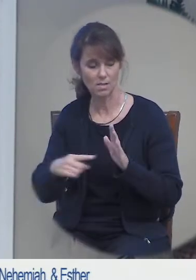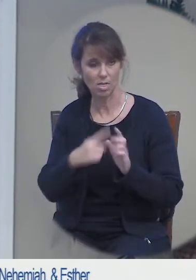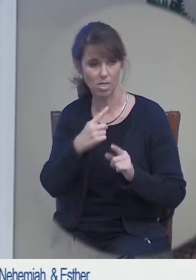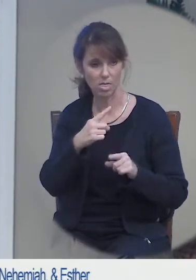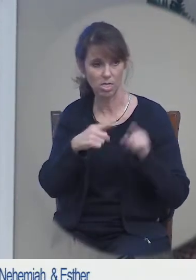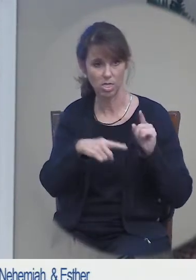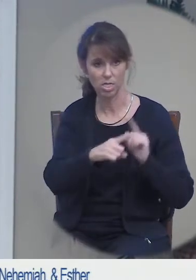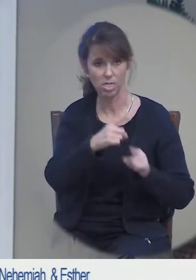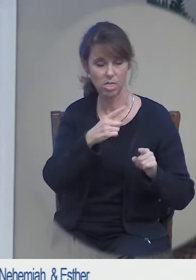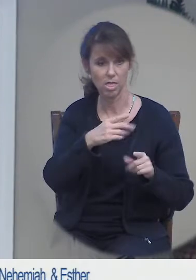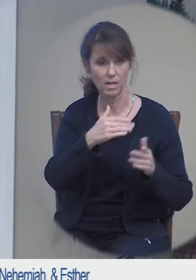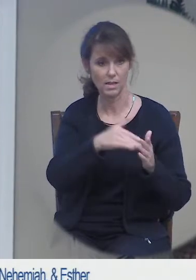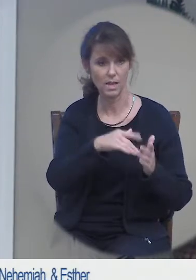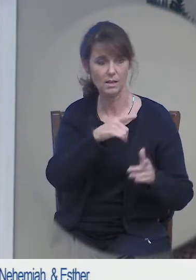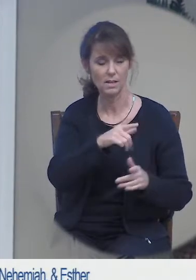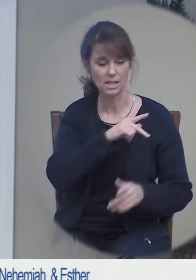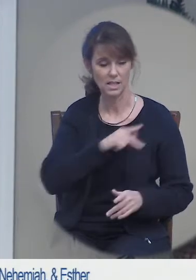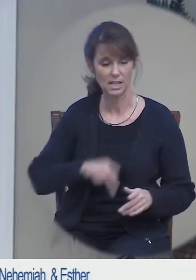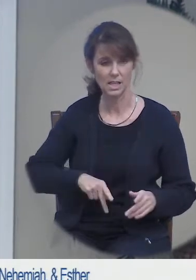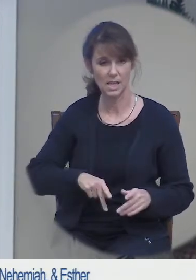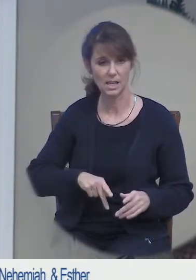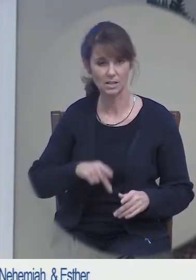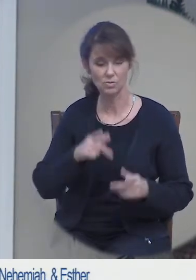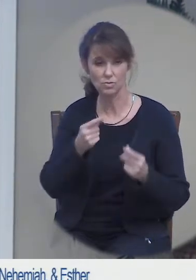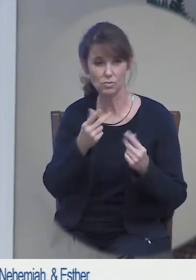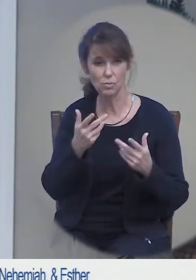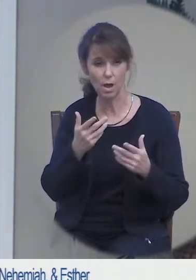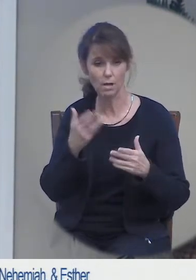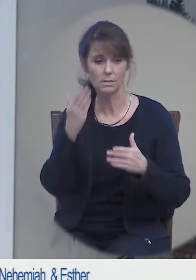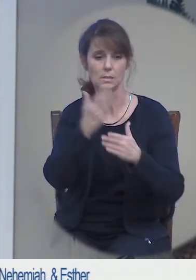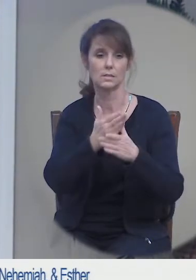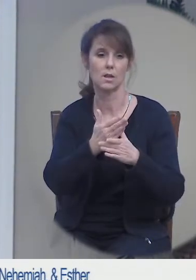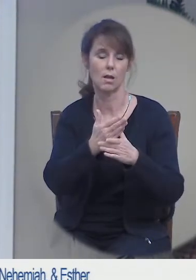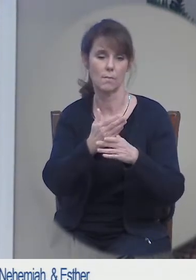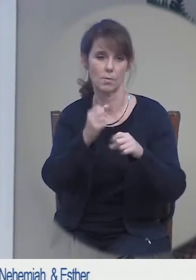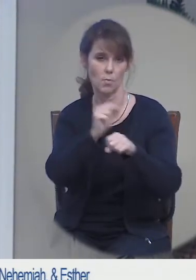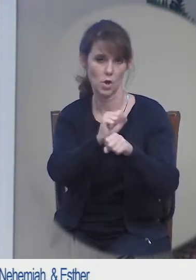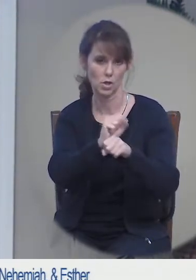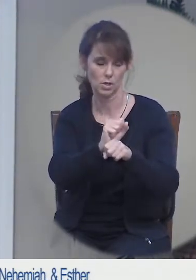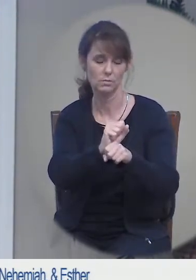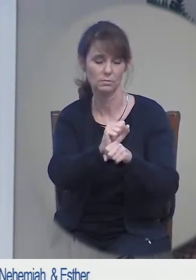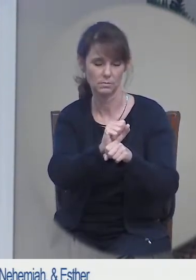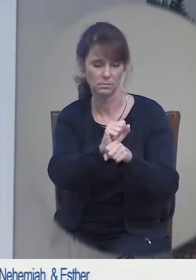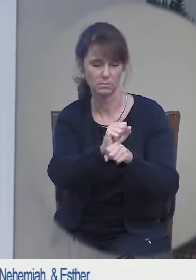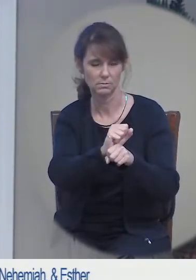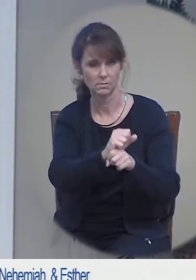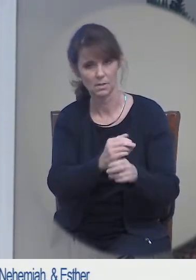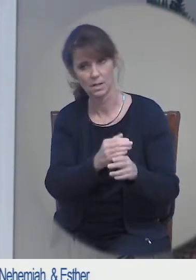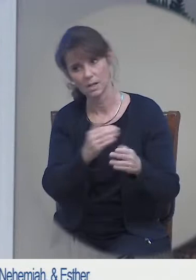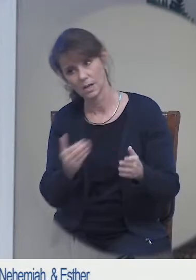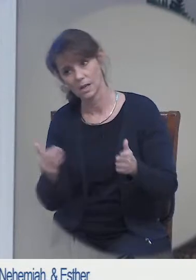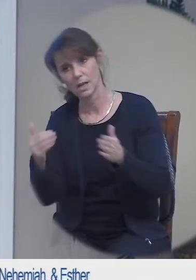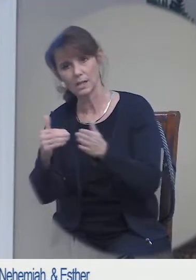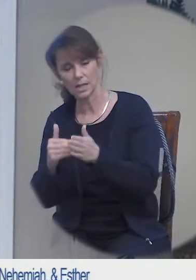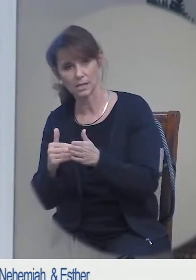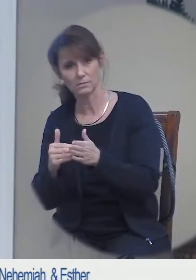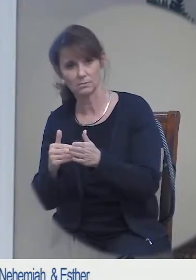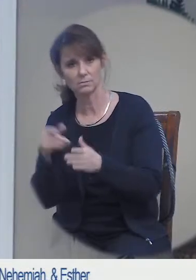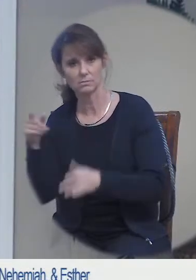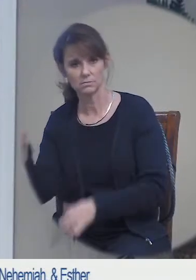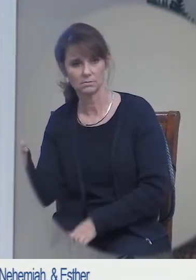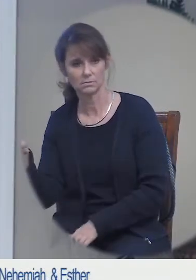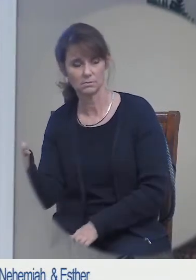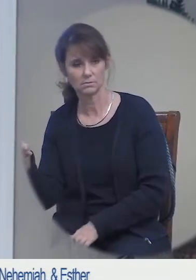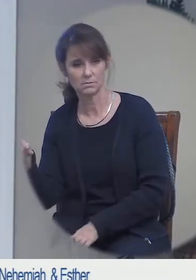He shut the work down. So there is a basis, a historical precedent of this type of ploy working. So here